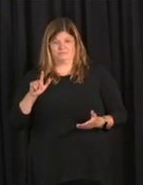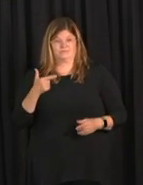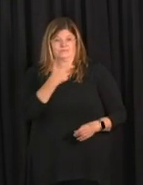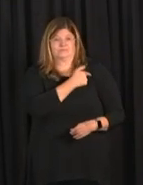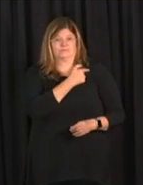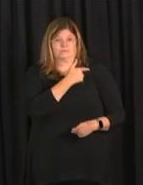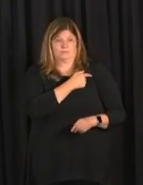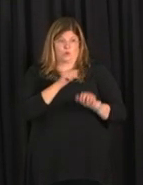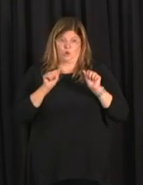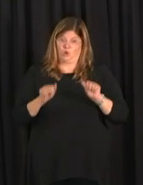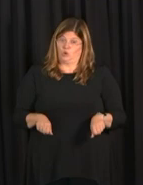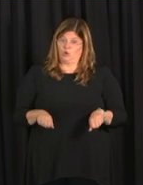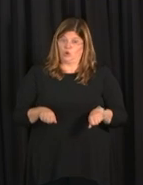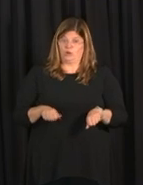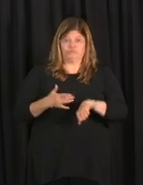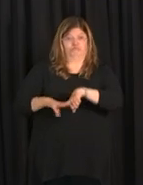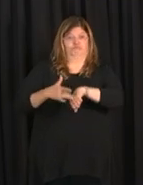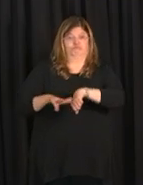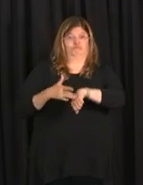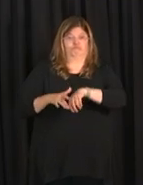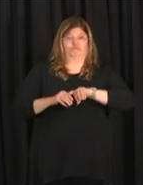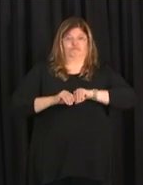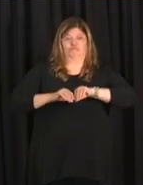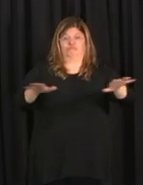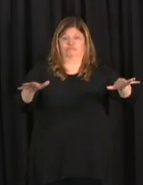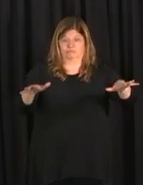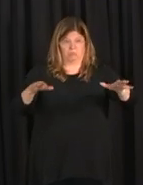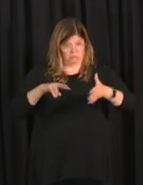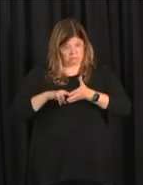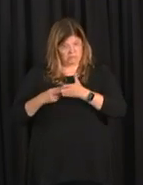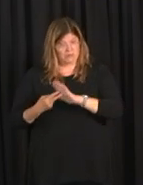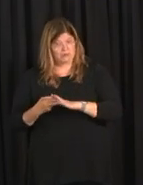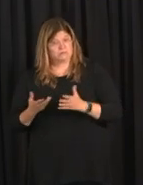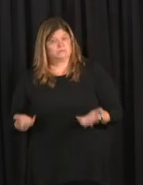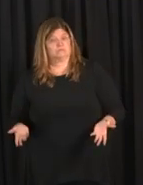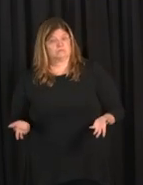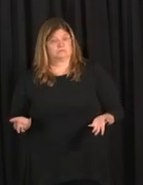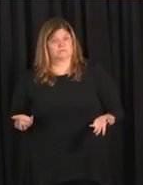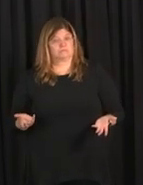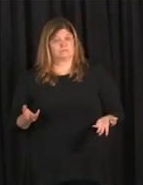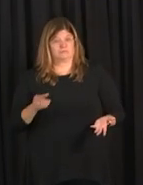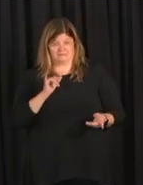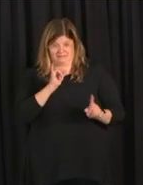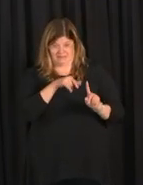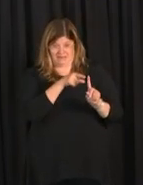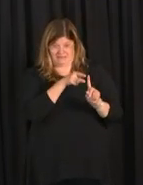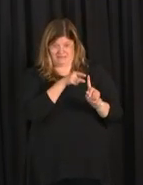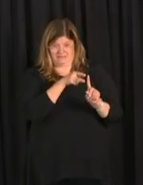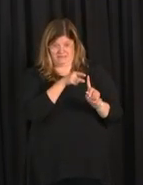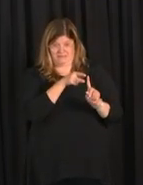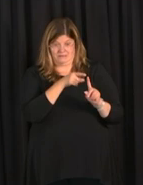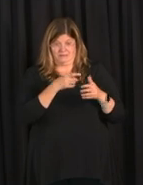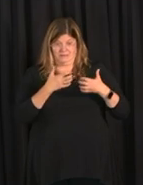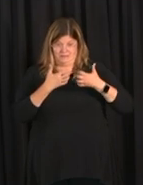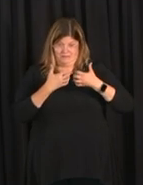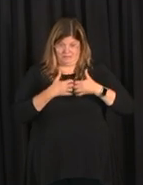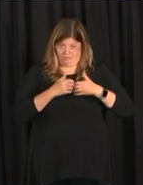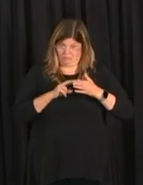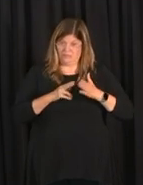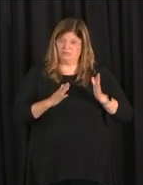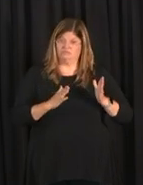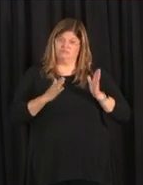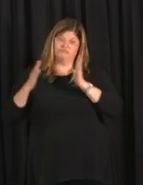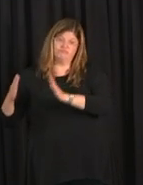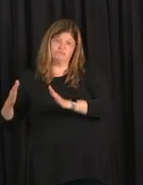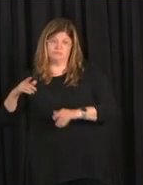vaccine could be available. When this vaccine is available, is that a mechanism to move to